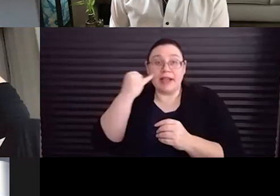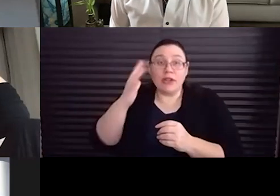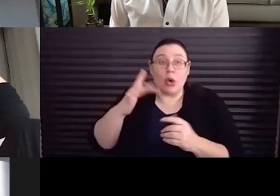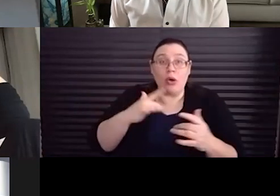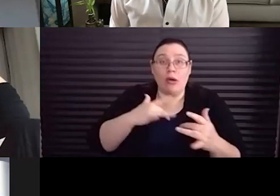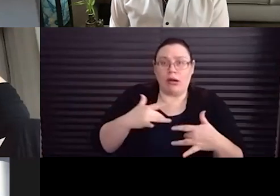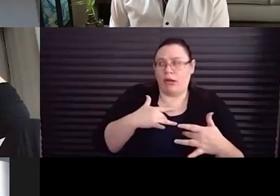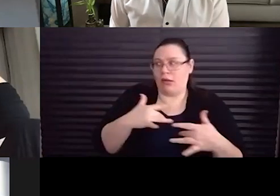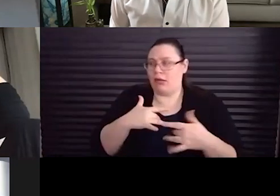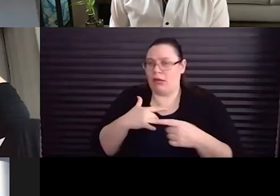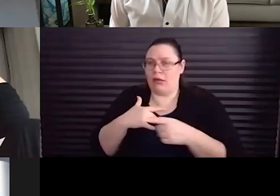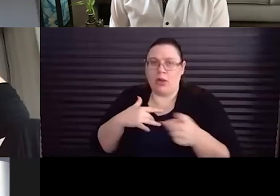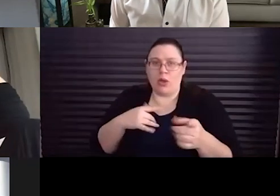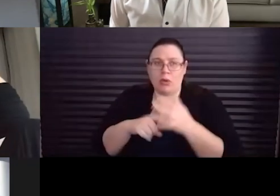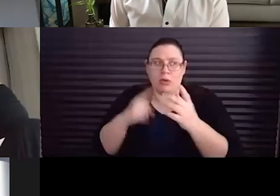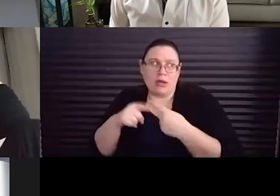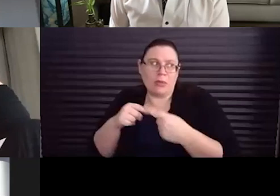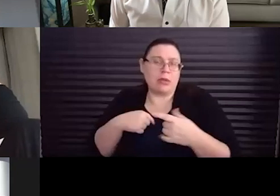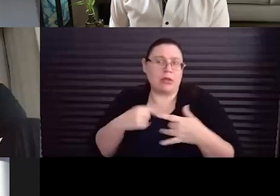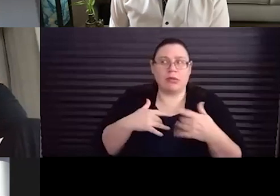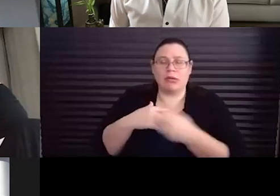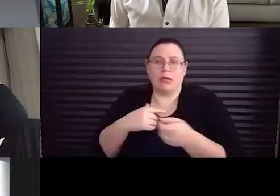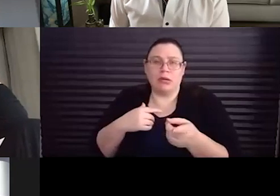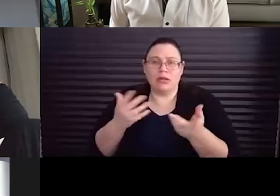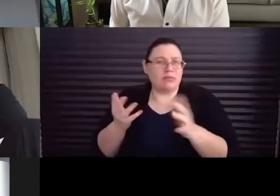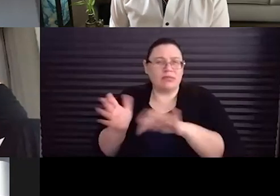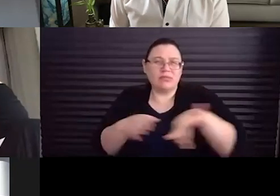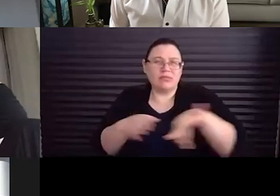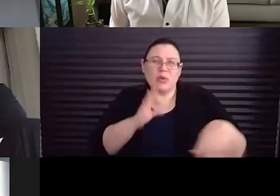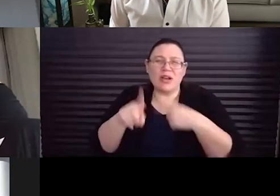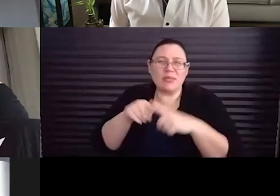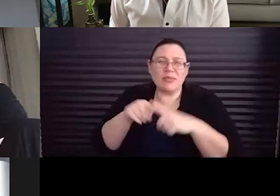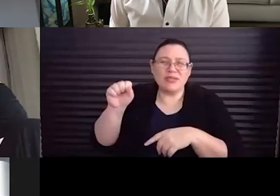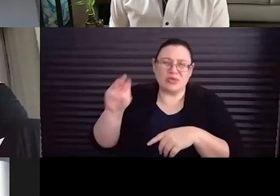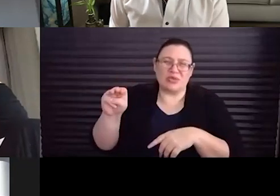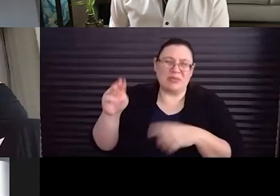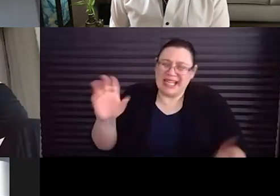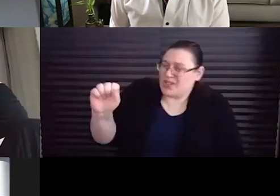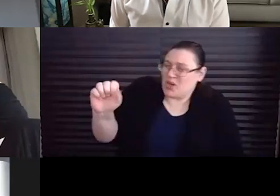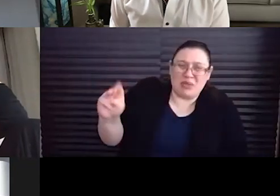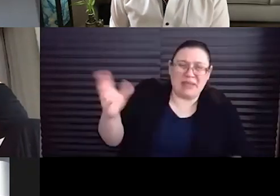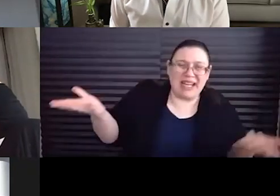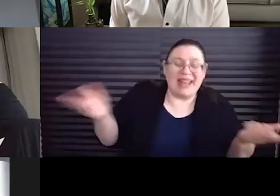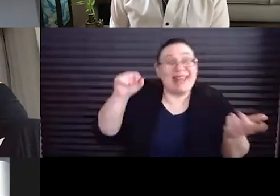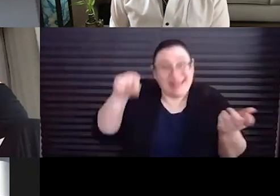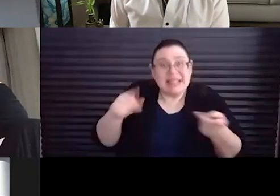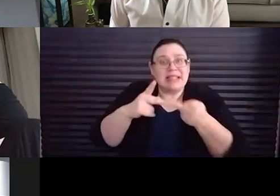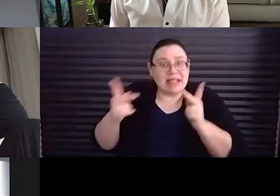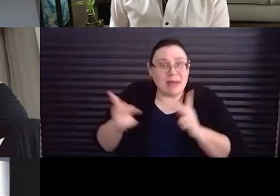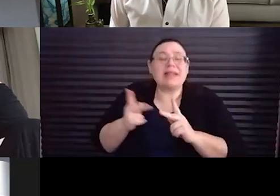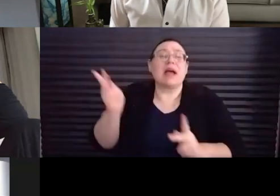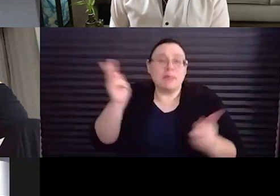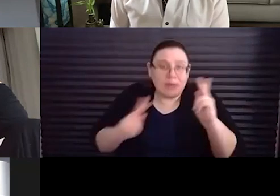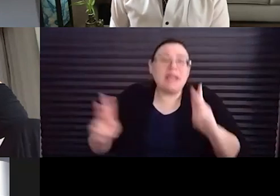other people are going to think of you, we're talking about social media at the end of the day. This is the place where no matter what, people are going to have thoughts